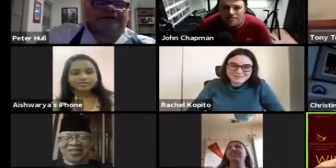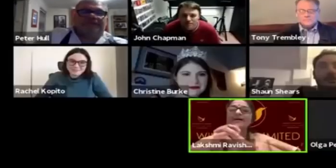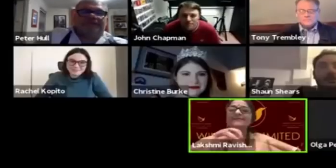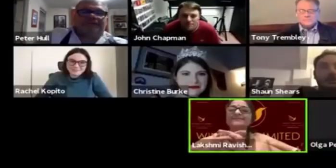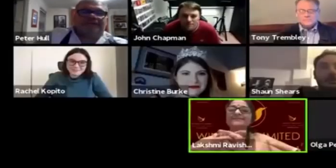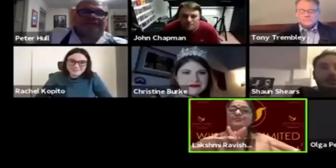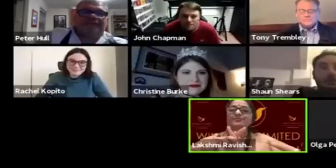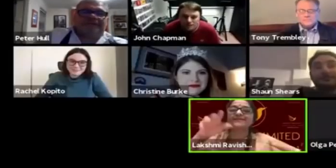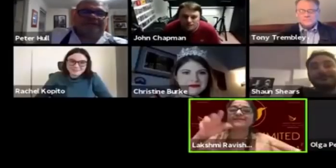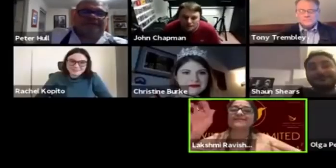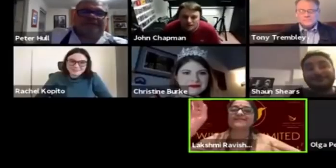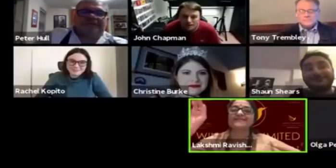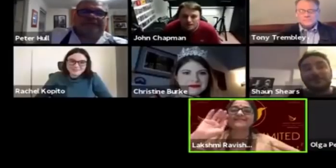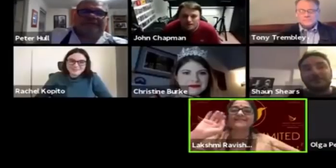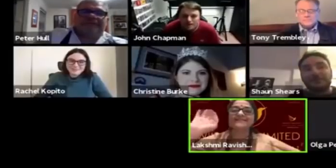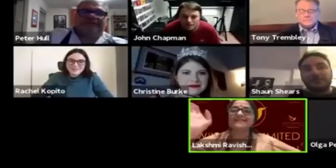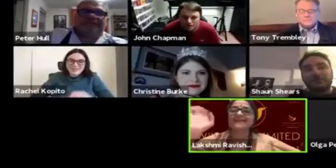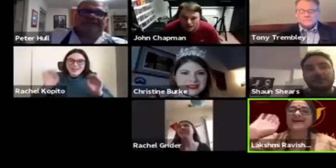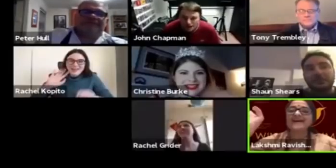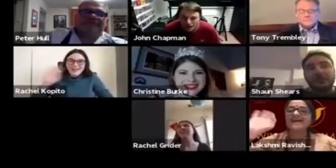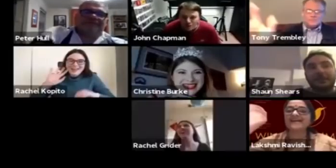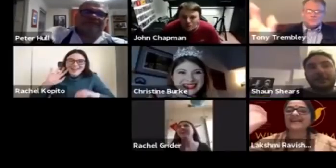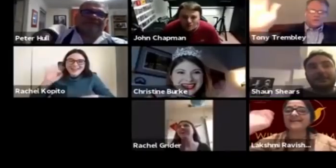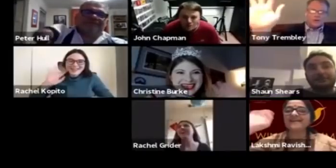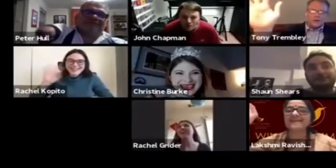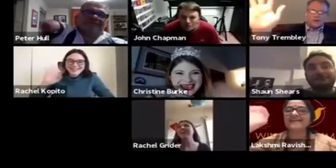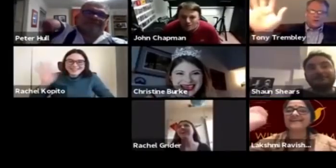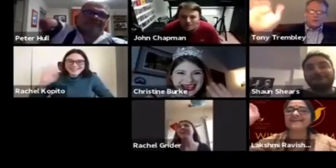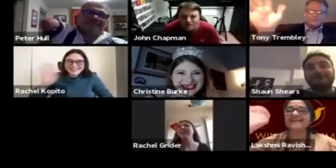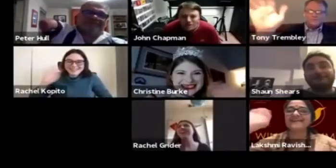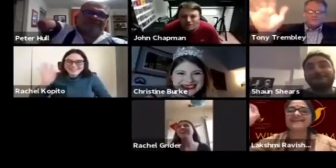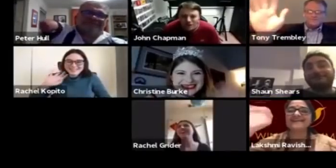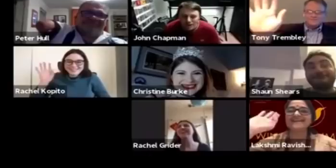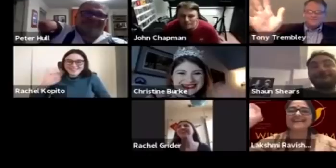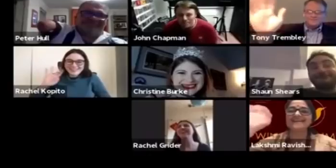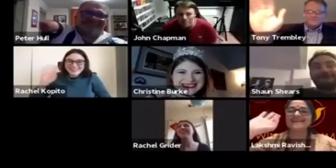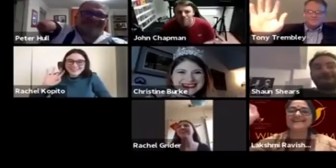1, 2, 3, everyone. And 3. Hello. Hi. Hello. Hi. Hello.